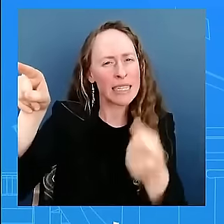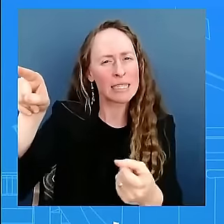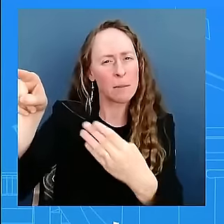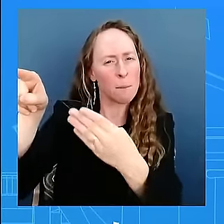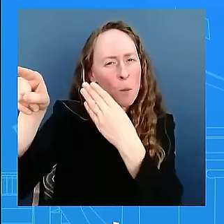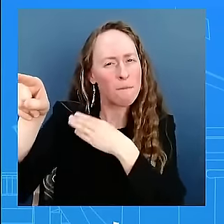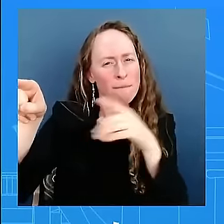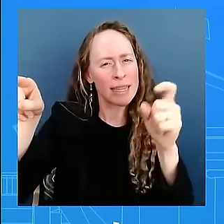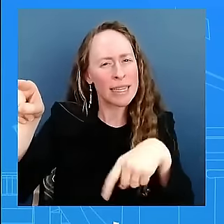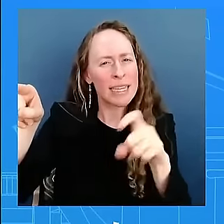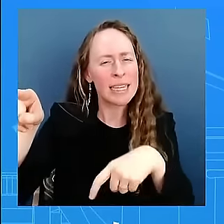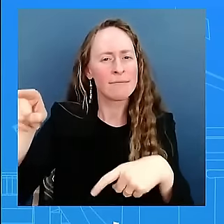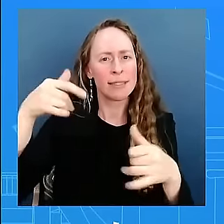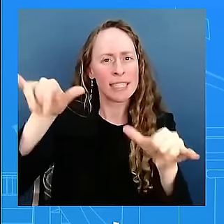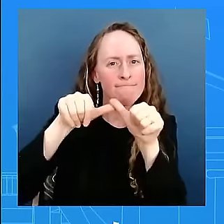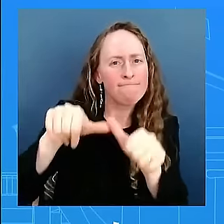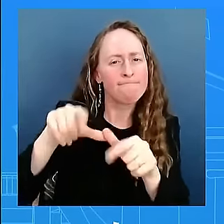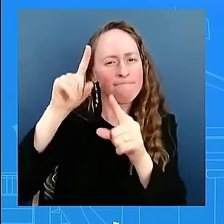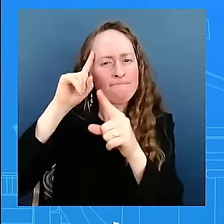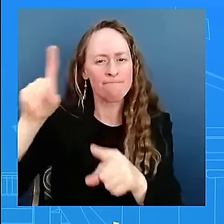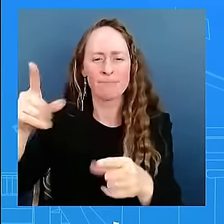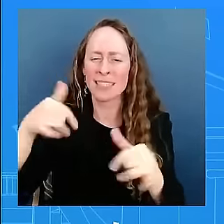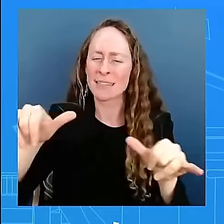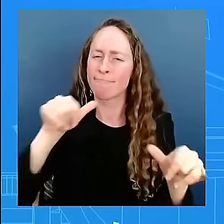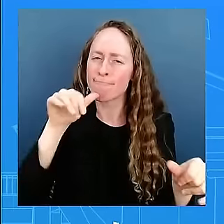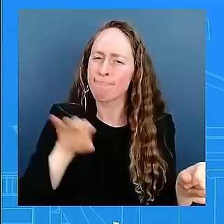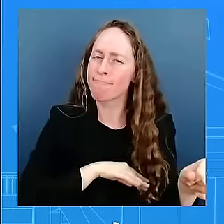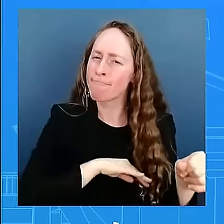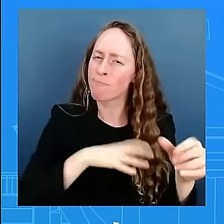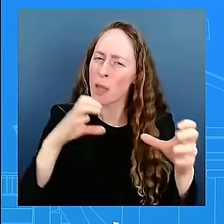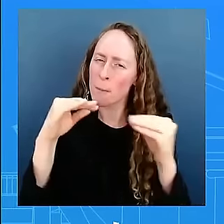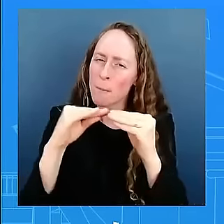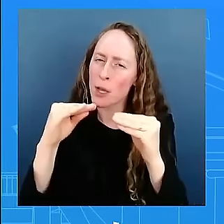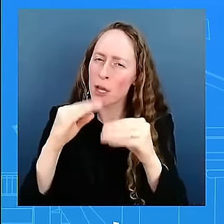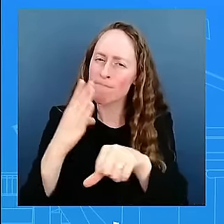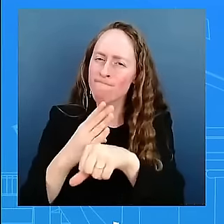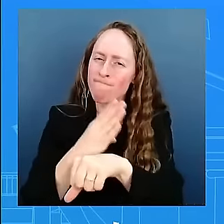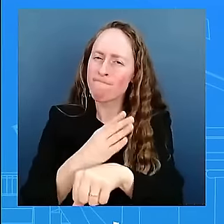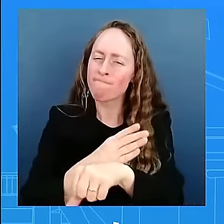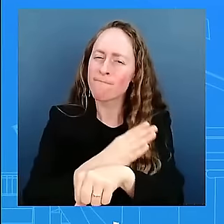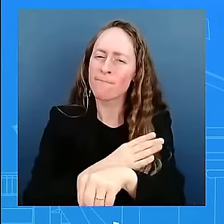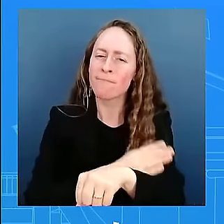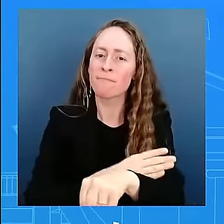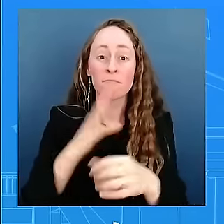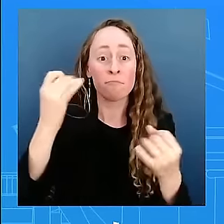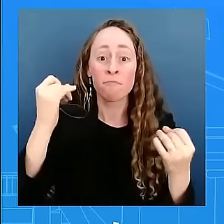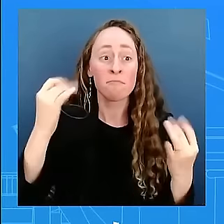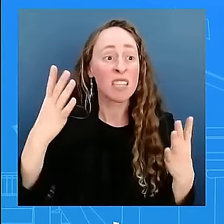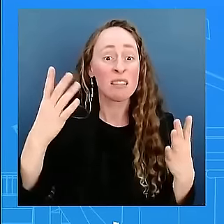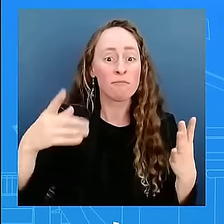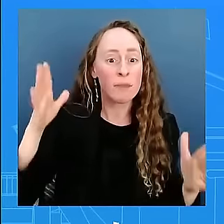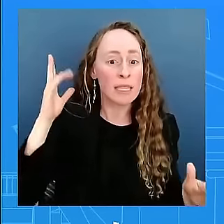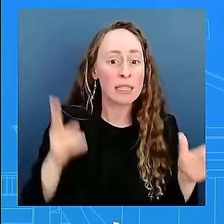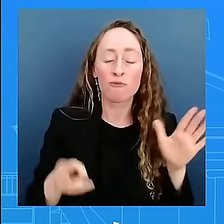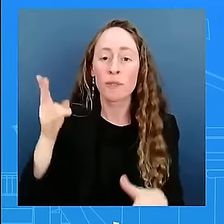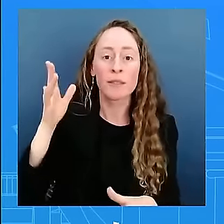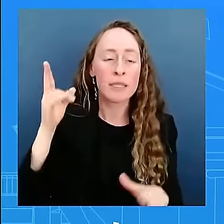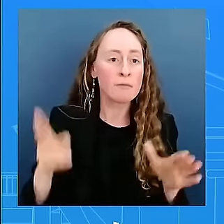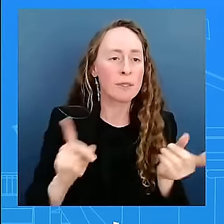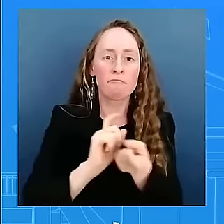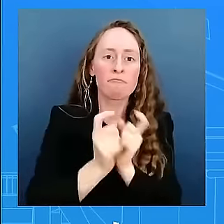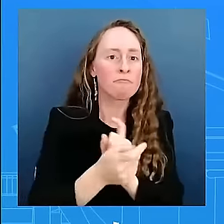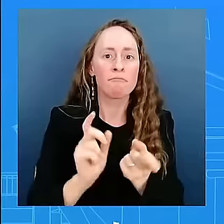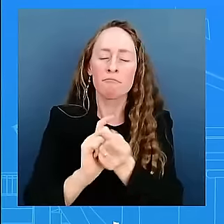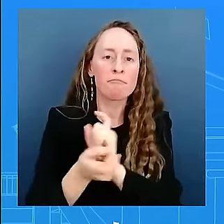deliver for the American people in over the last 3.5 years. And these are historic accomplishments, whether it's the American Rescue Plan that turned the economy